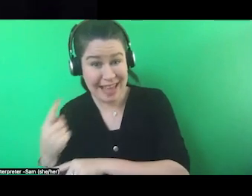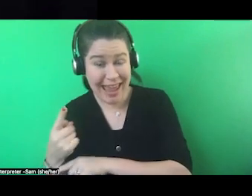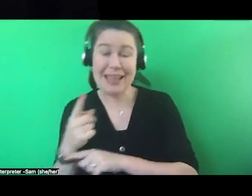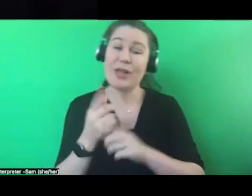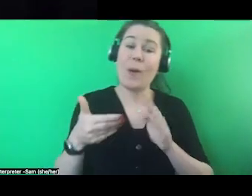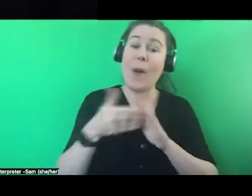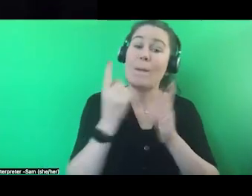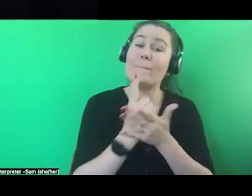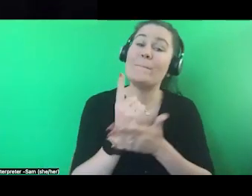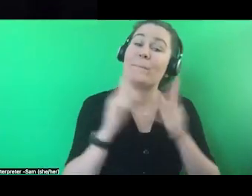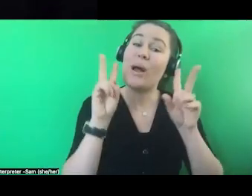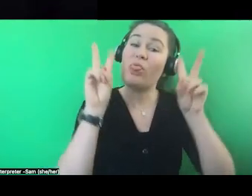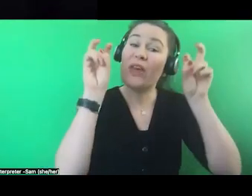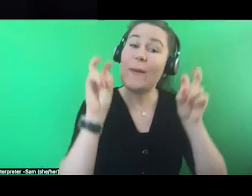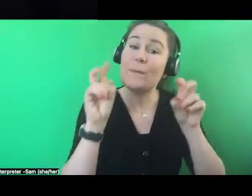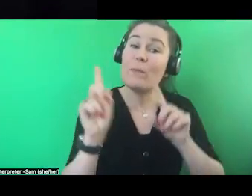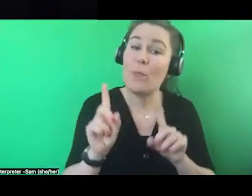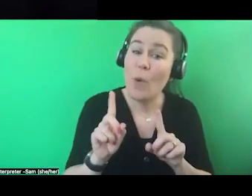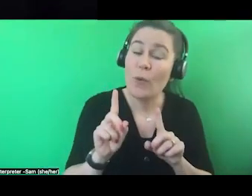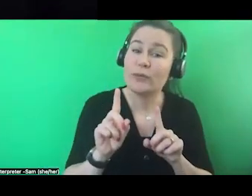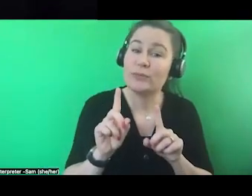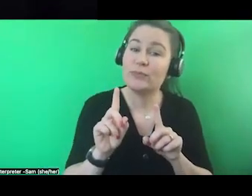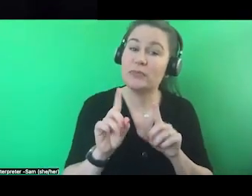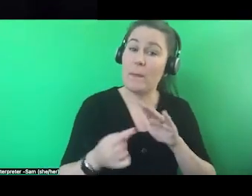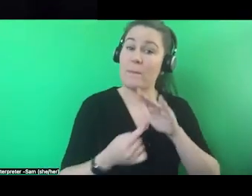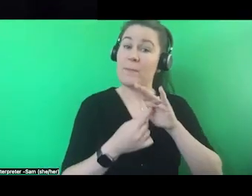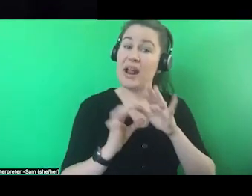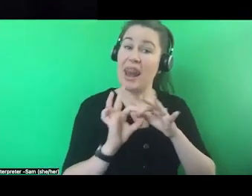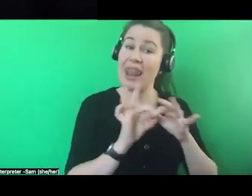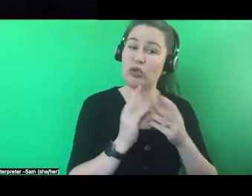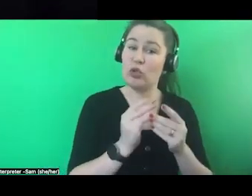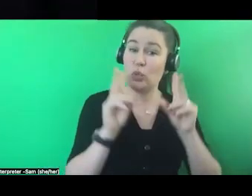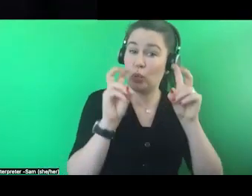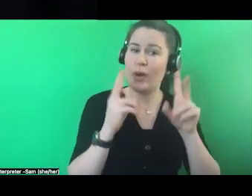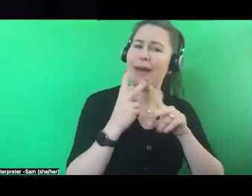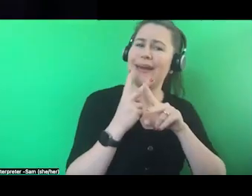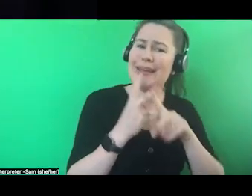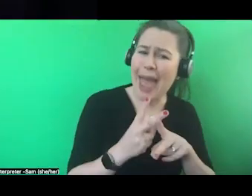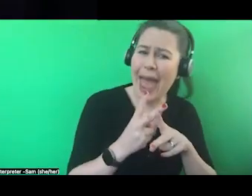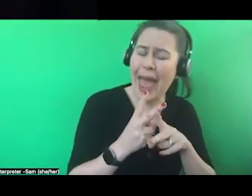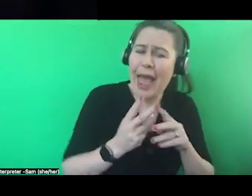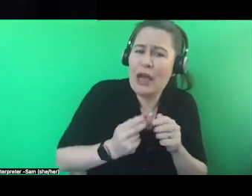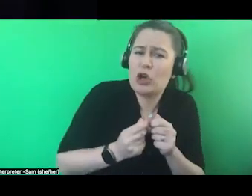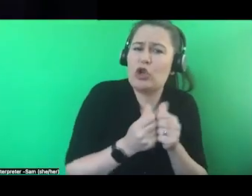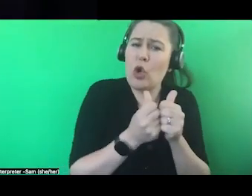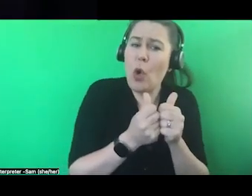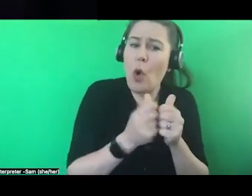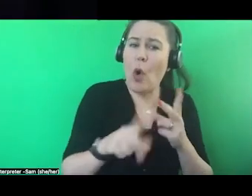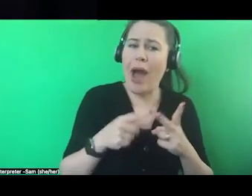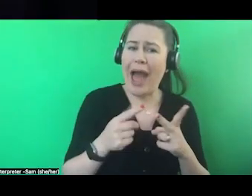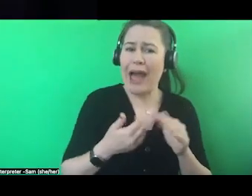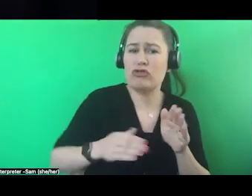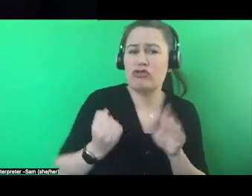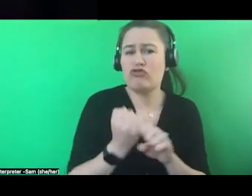theme, which was based on care, cure, and repairing in the